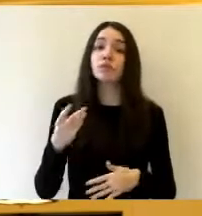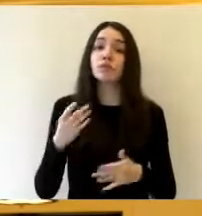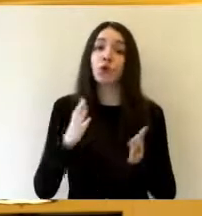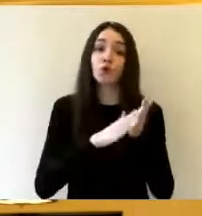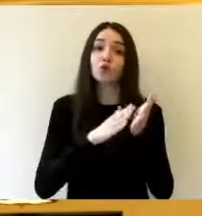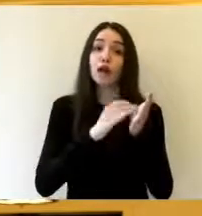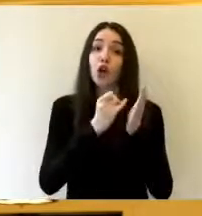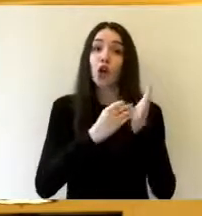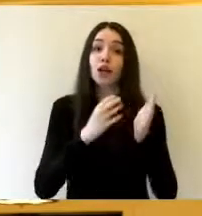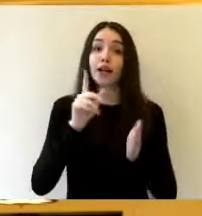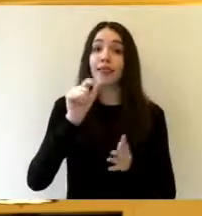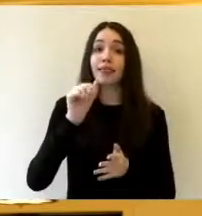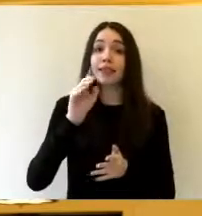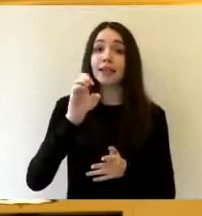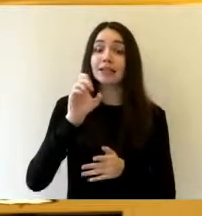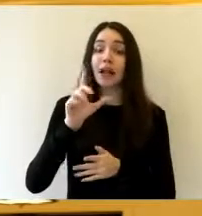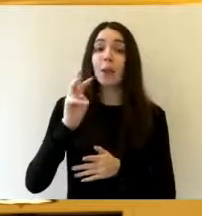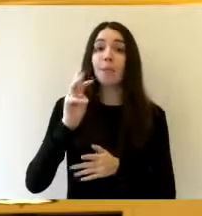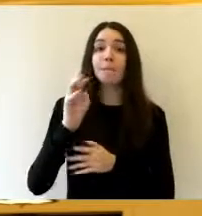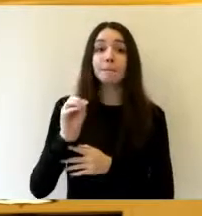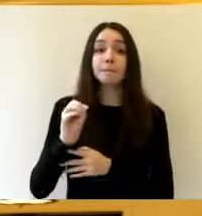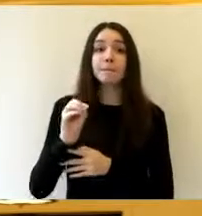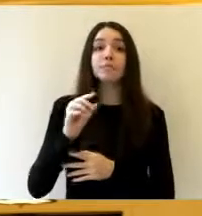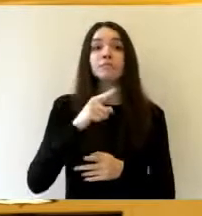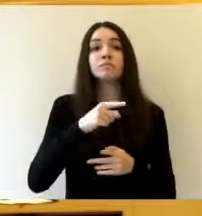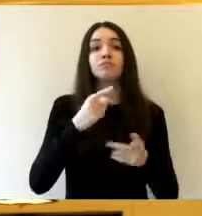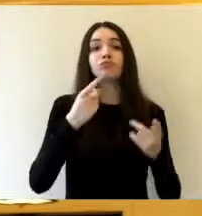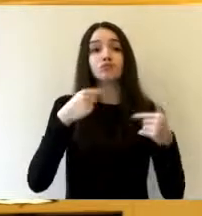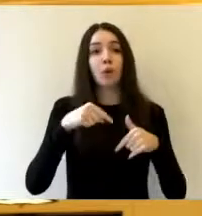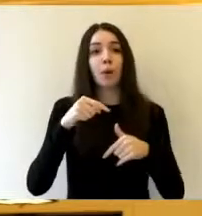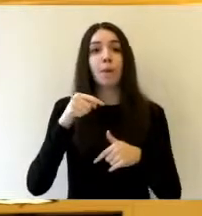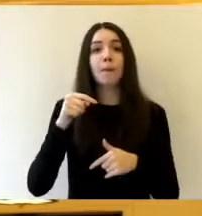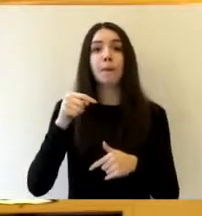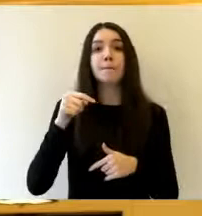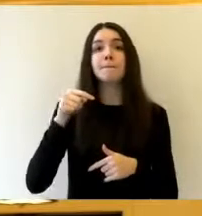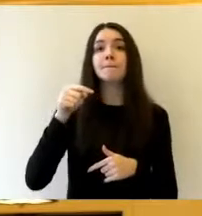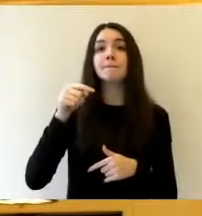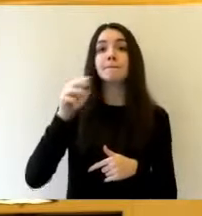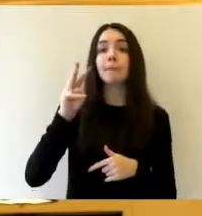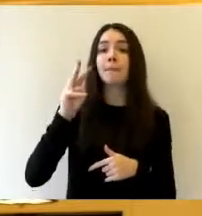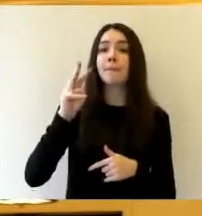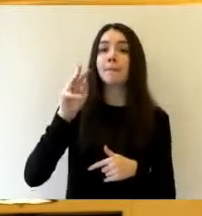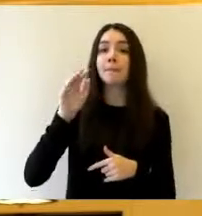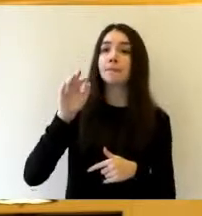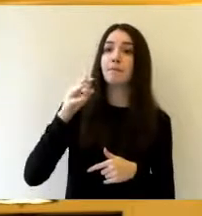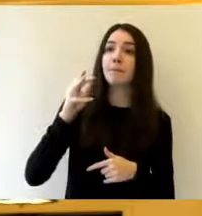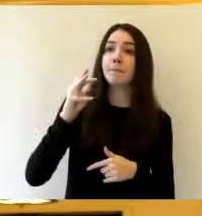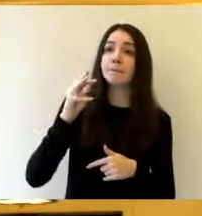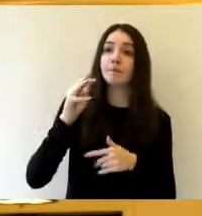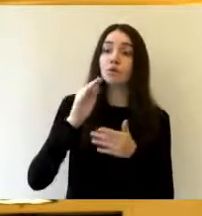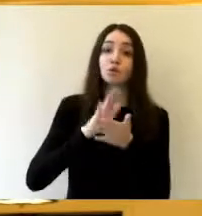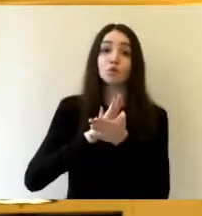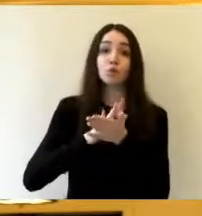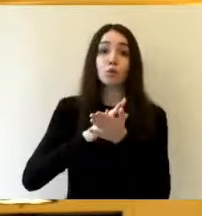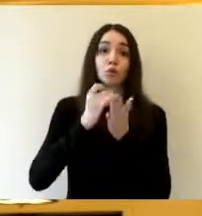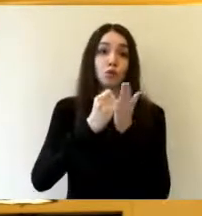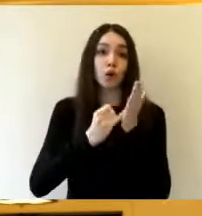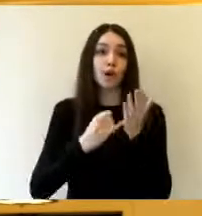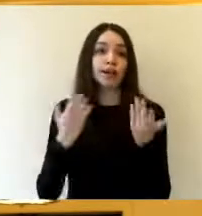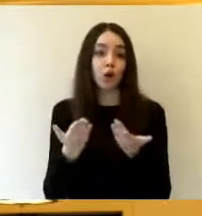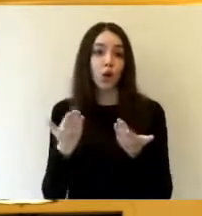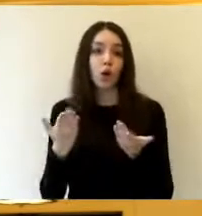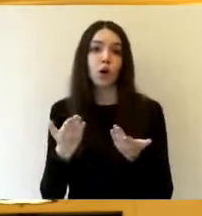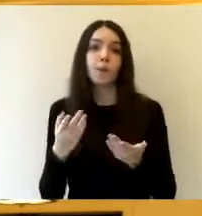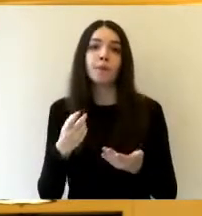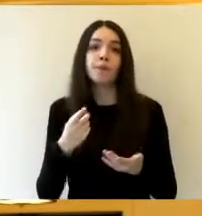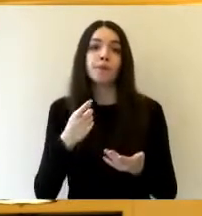artist, Liddell Moe, who came to Micah and was a critic while I was there in grad school, and she said to me, you know, while you're doing this, maybe you should just go